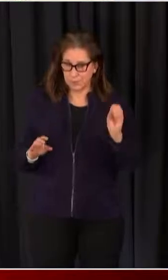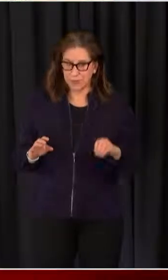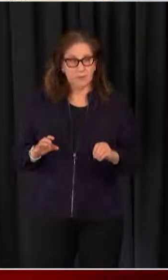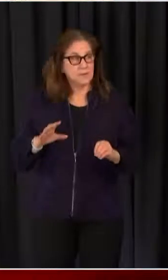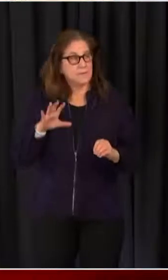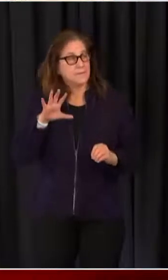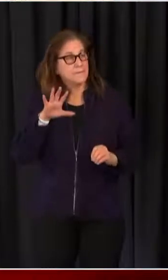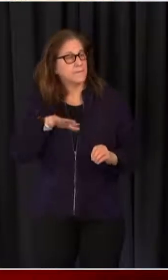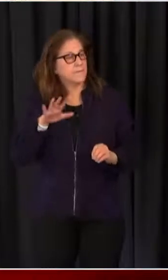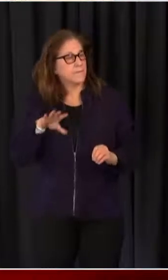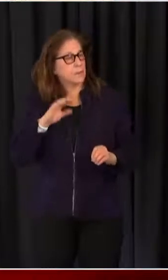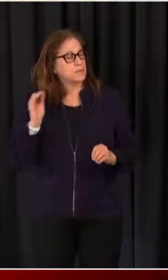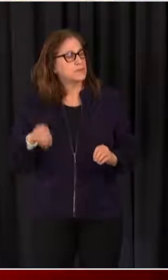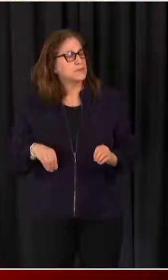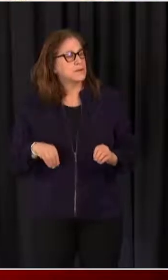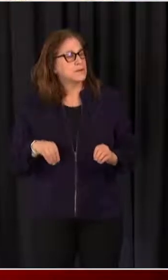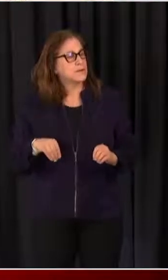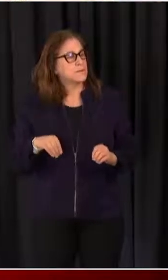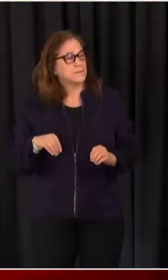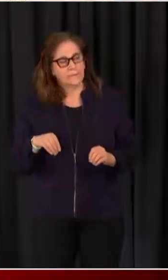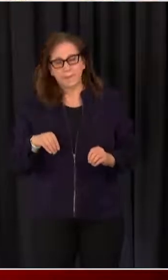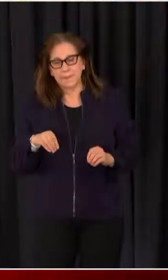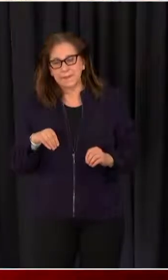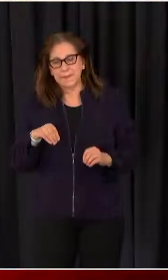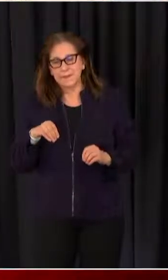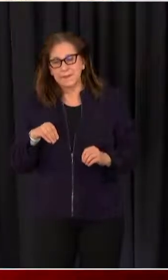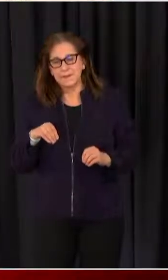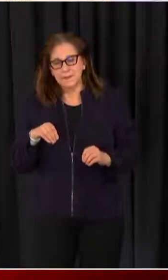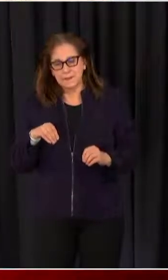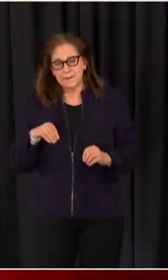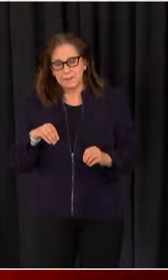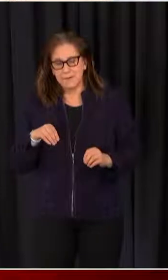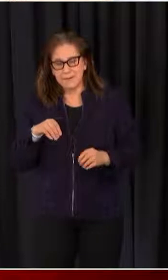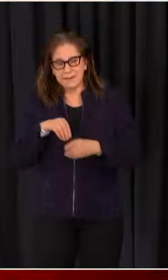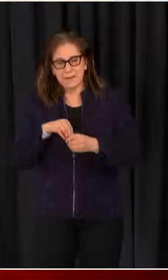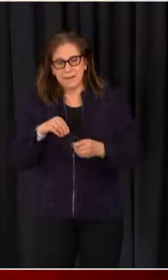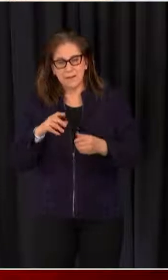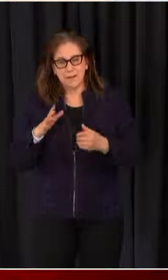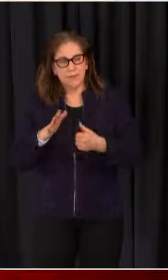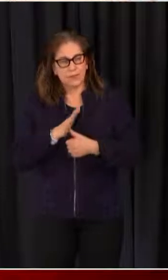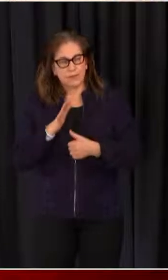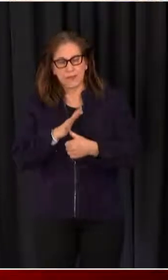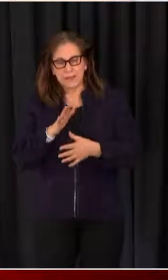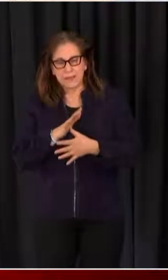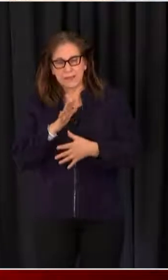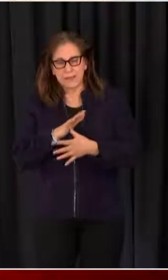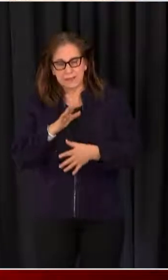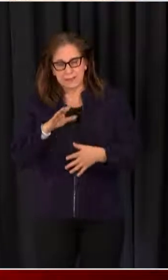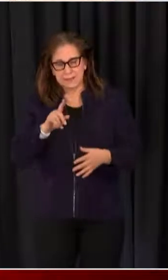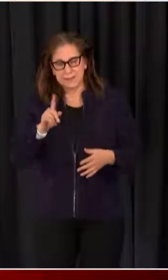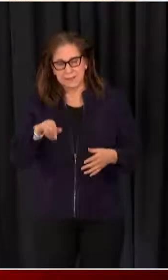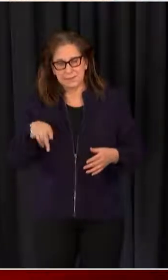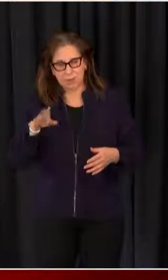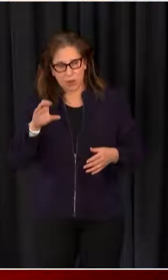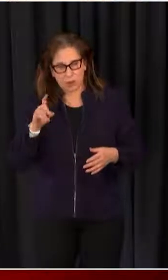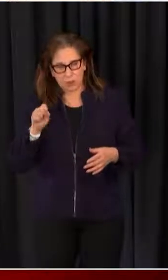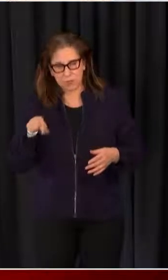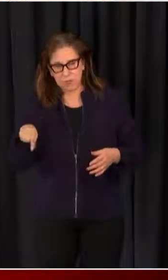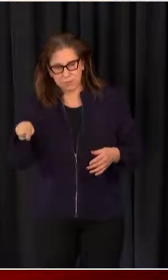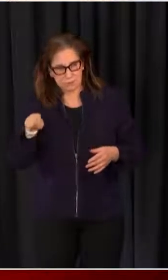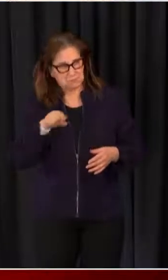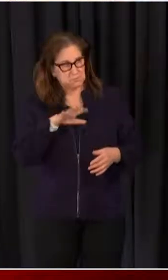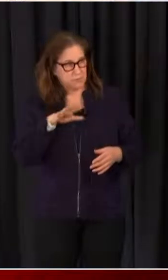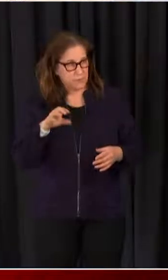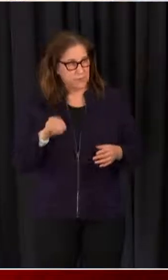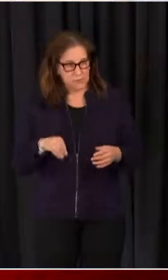participants are African American. So this has been a very successful outreach partnership to senior